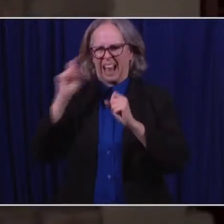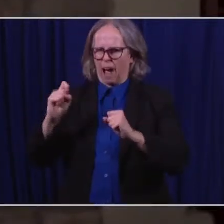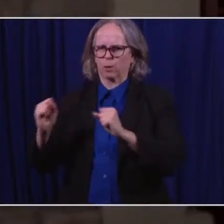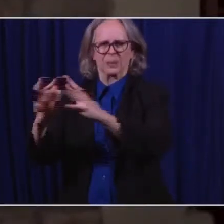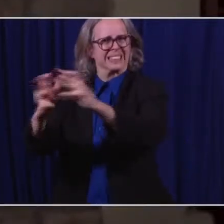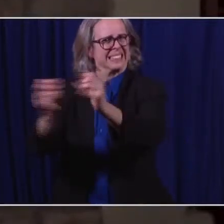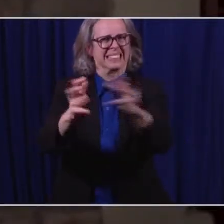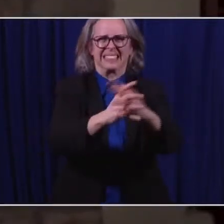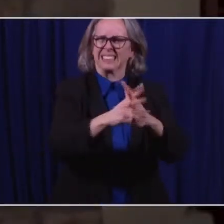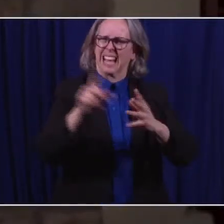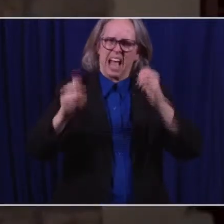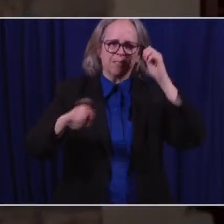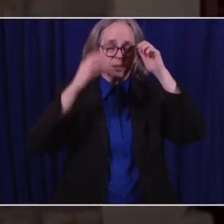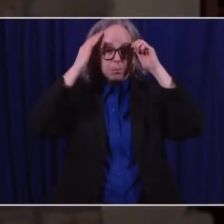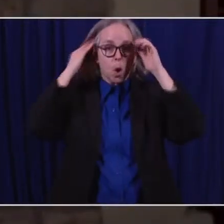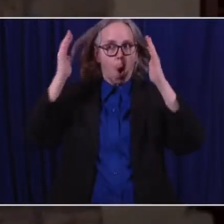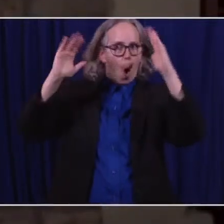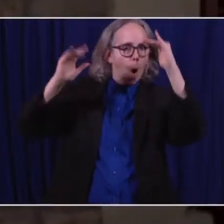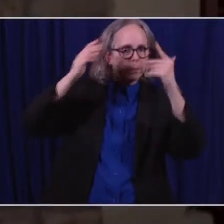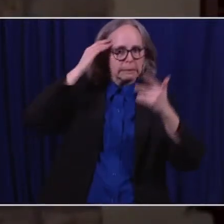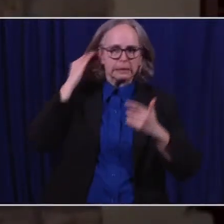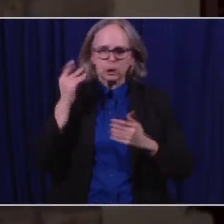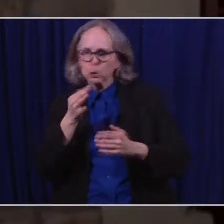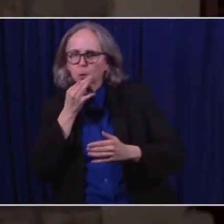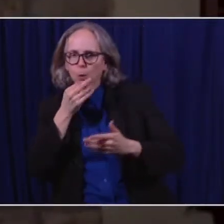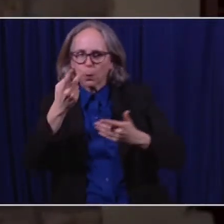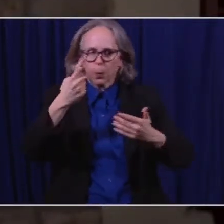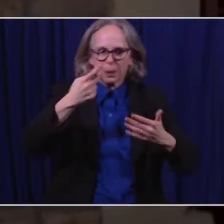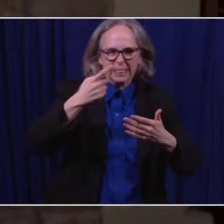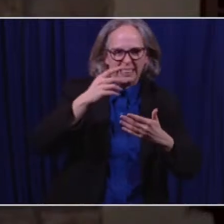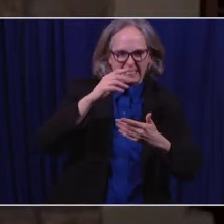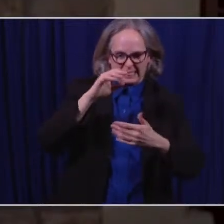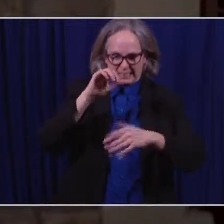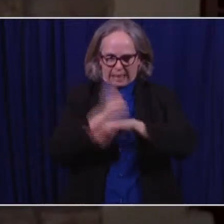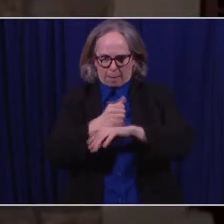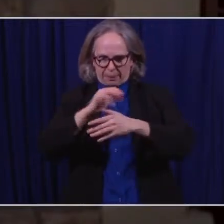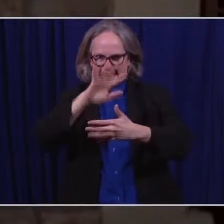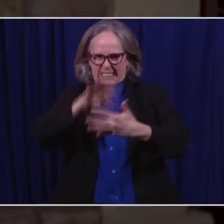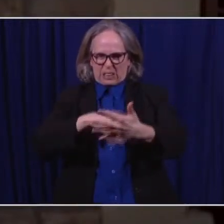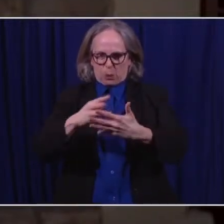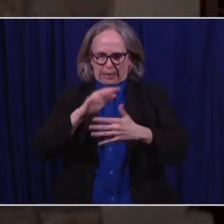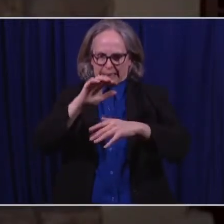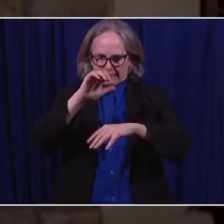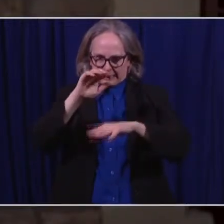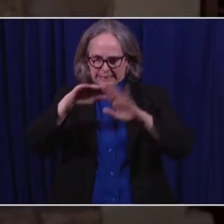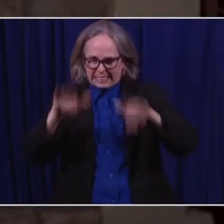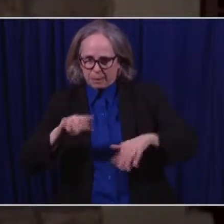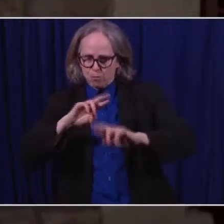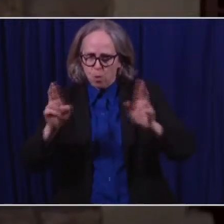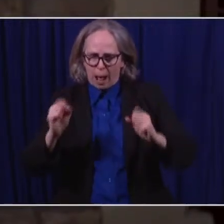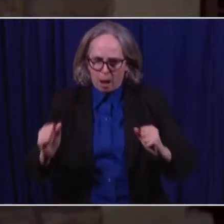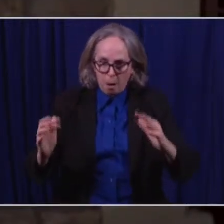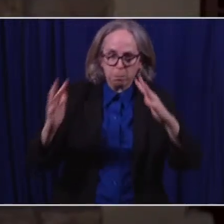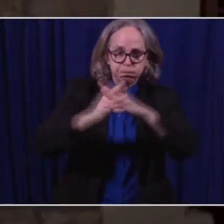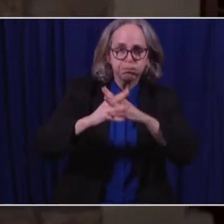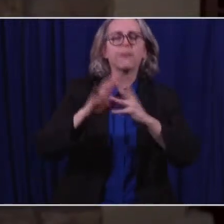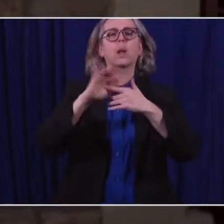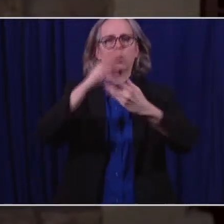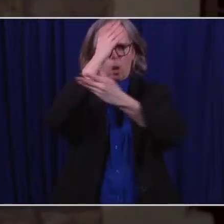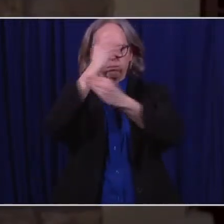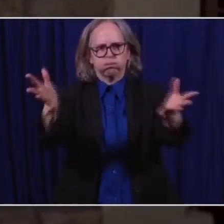next few weeks, we'll have a central place where you can go. If you use your computer, you can go in